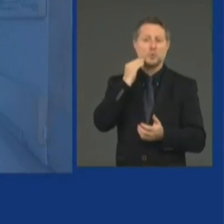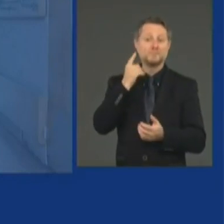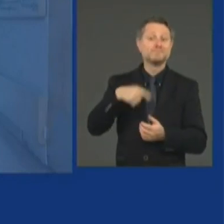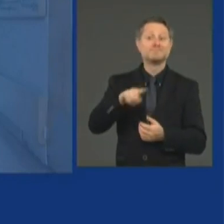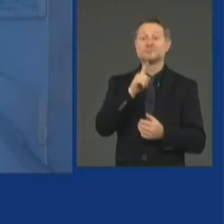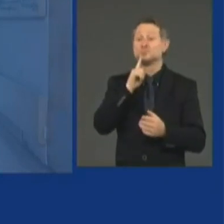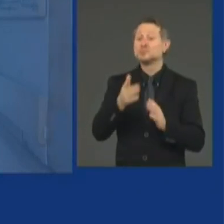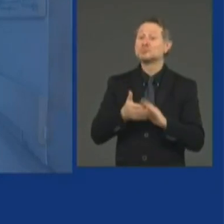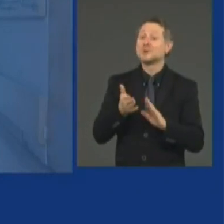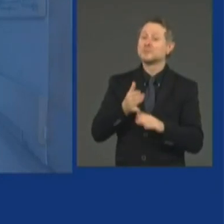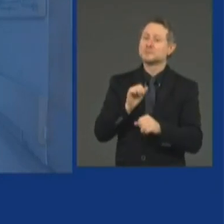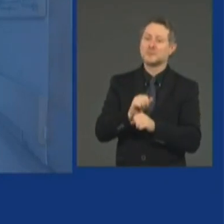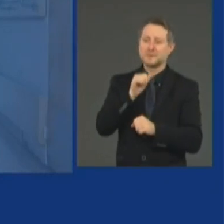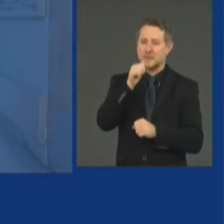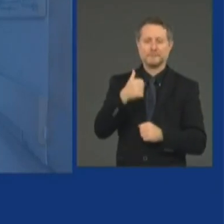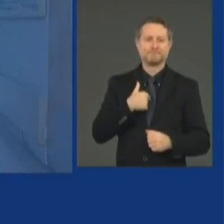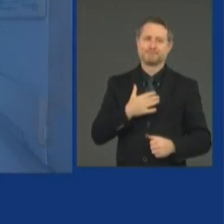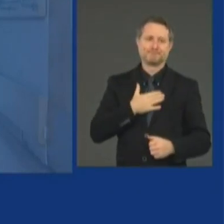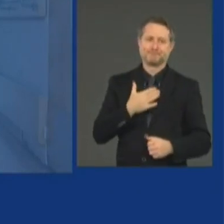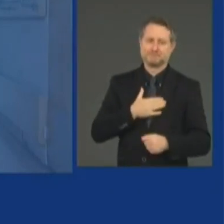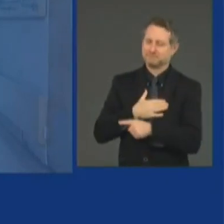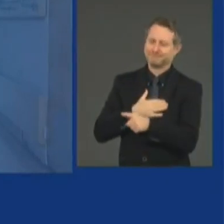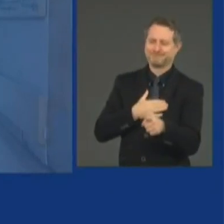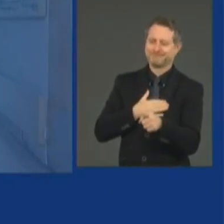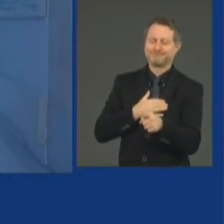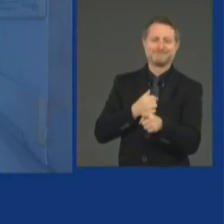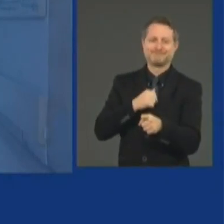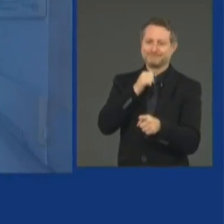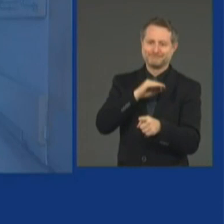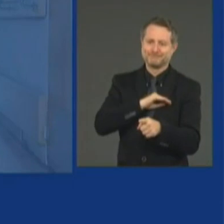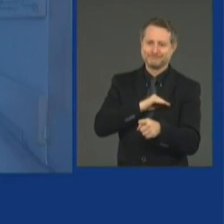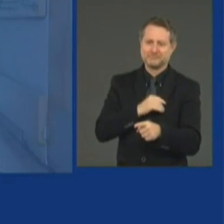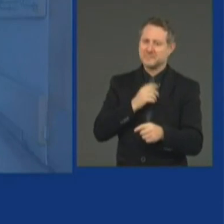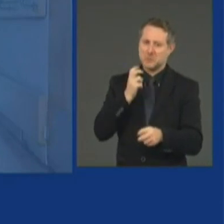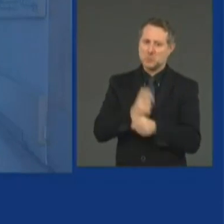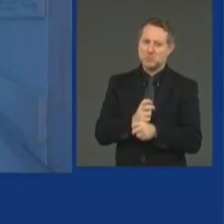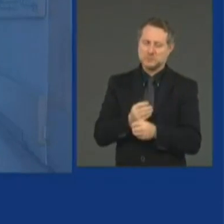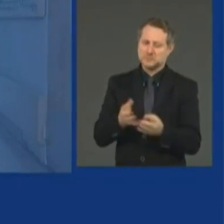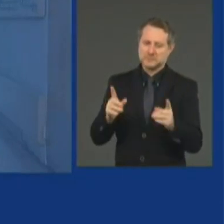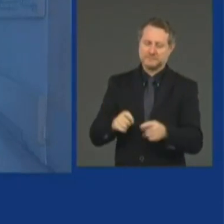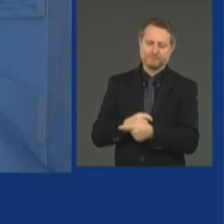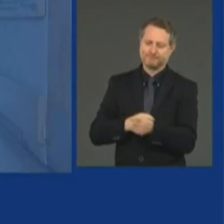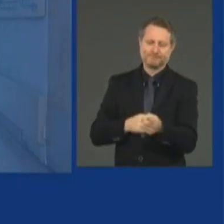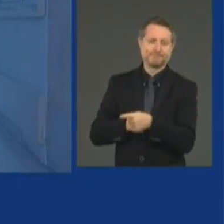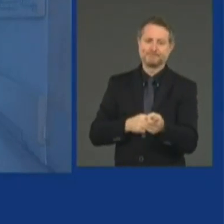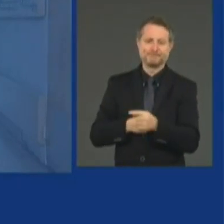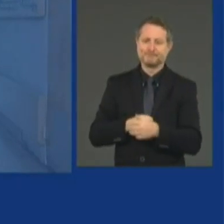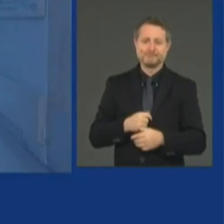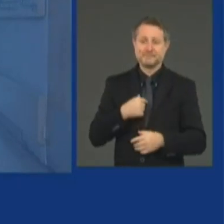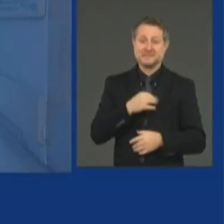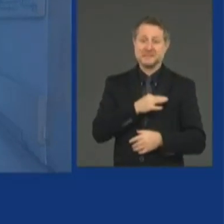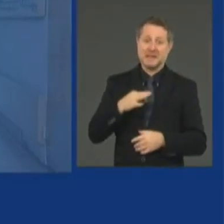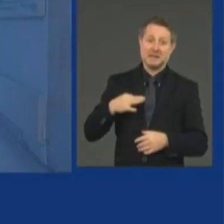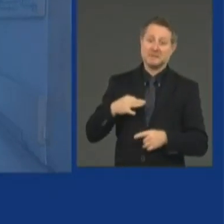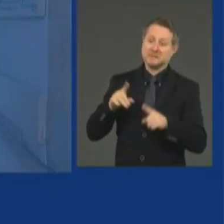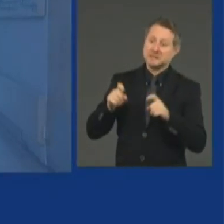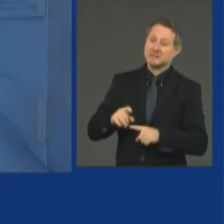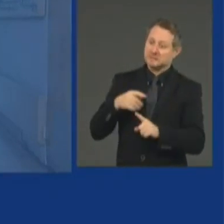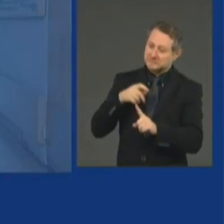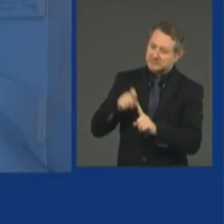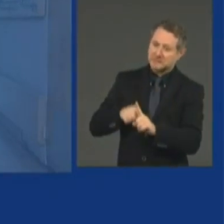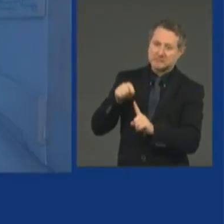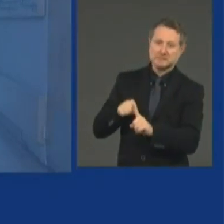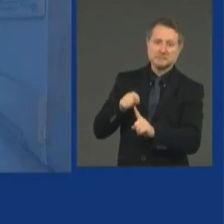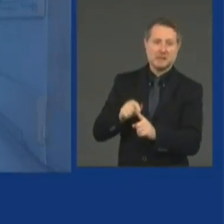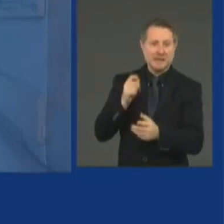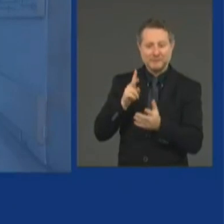about this. I get it. It's very hard to administer. The staff all have to be tested twice a week. Okay, we're giving